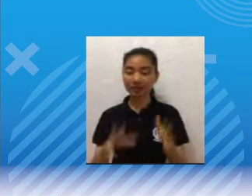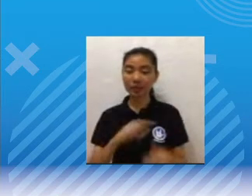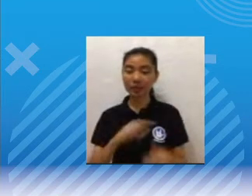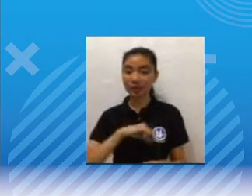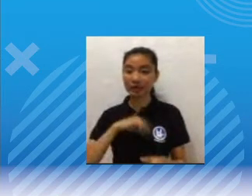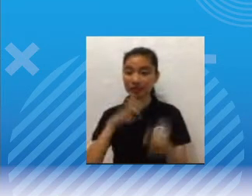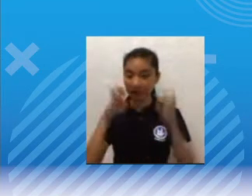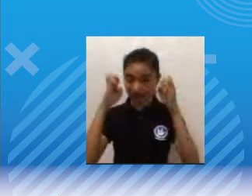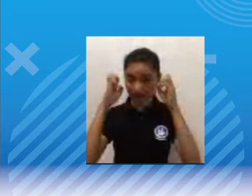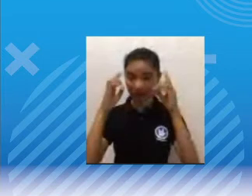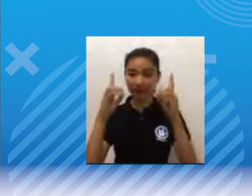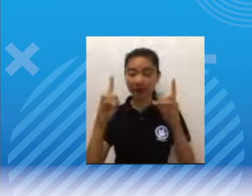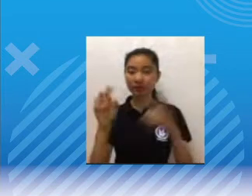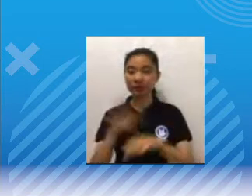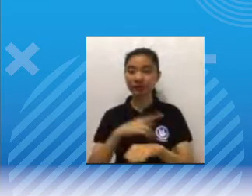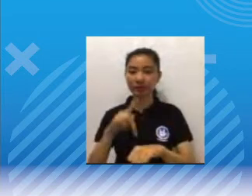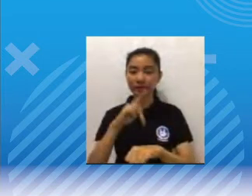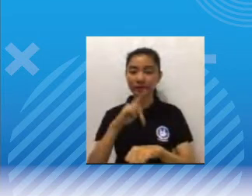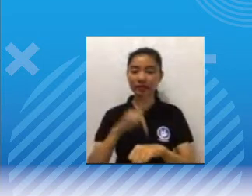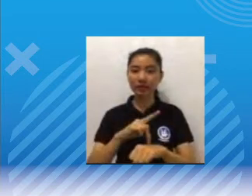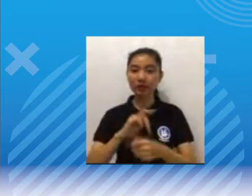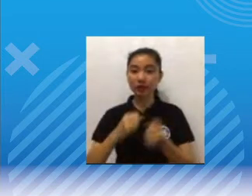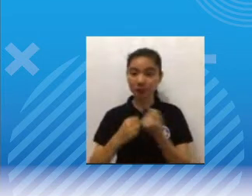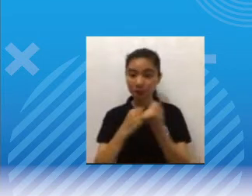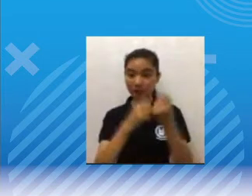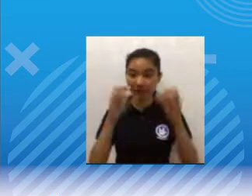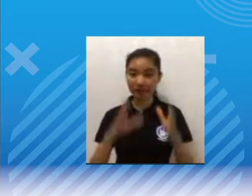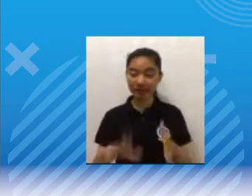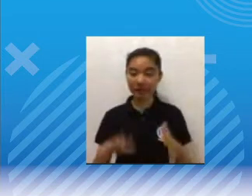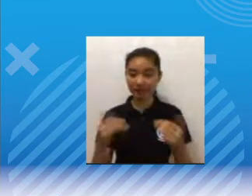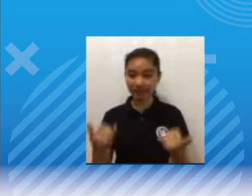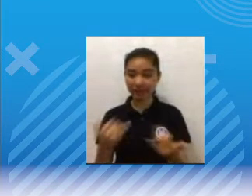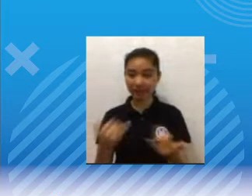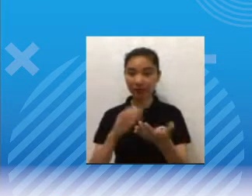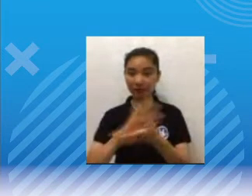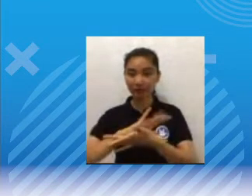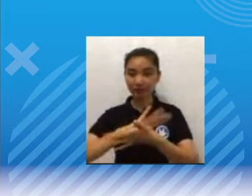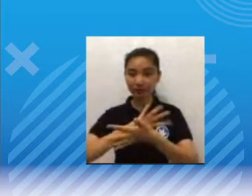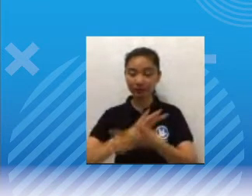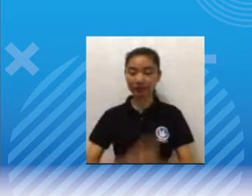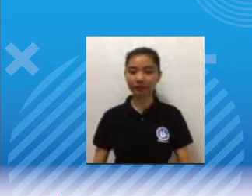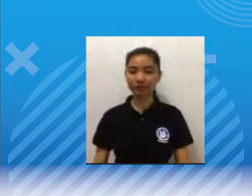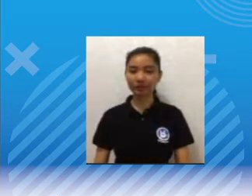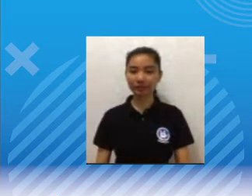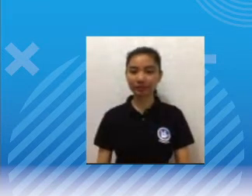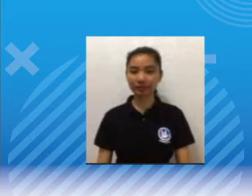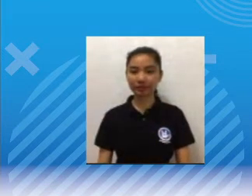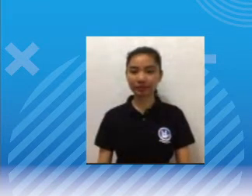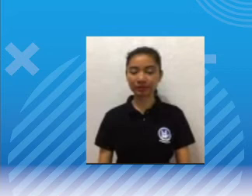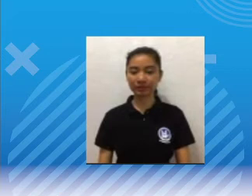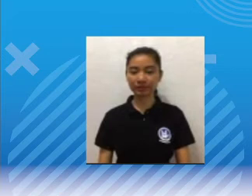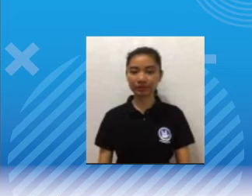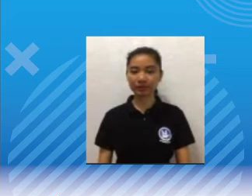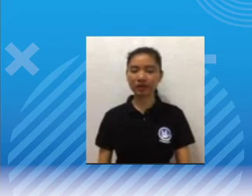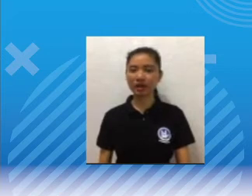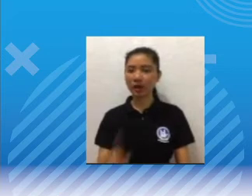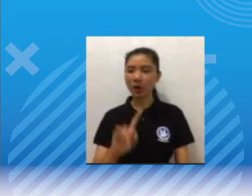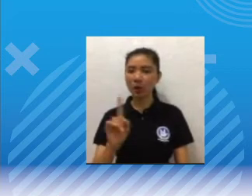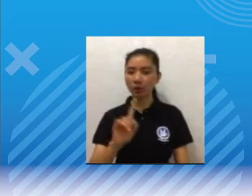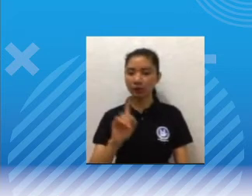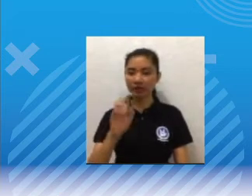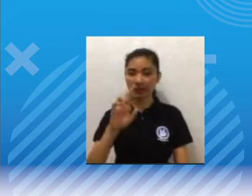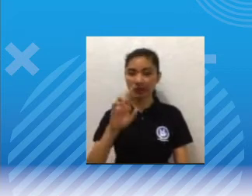pandemic, and some recommendations from my team. All right. So what is RCTQ? MC